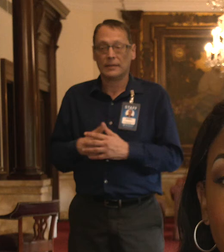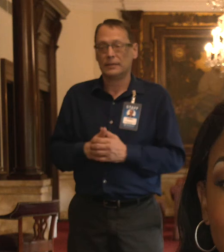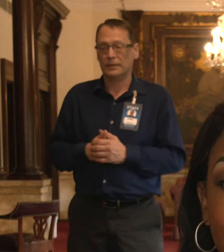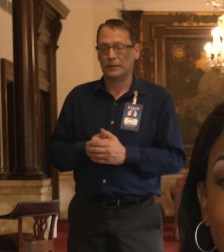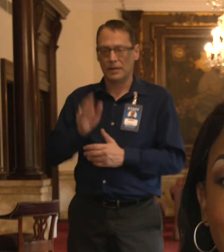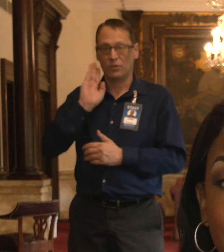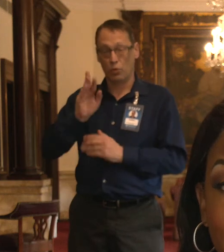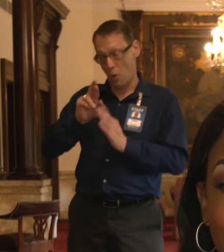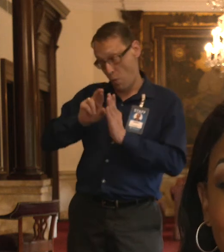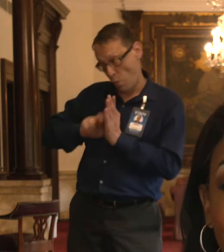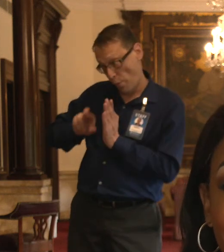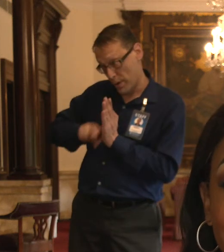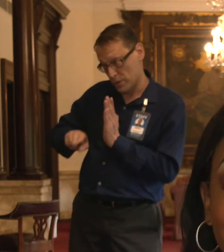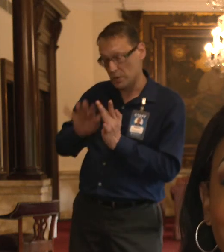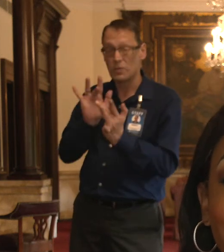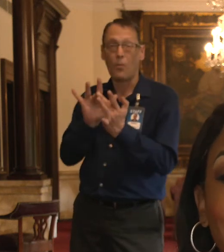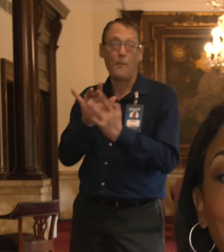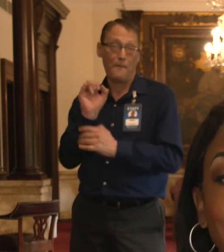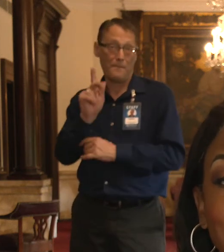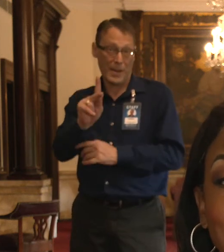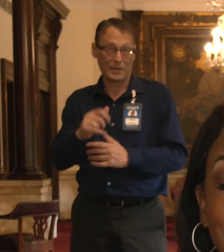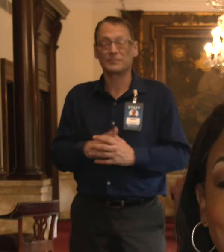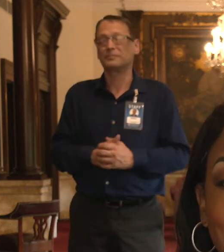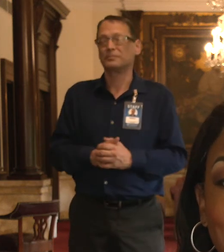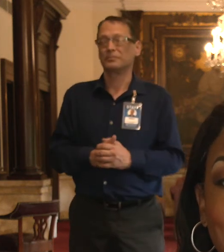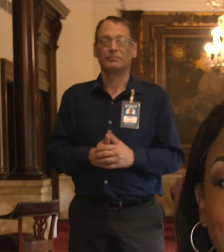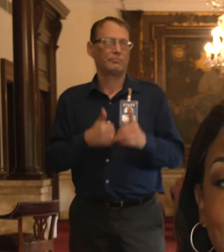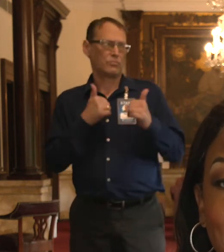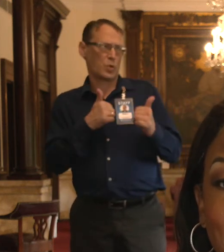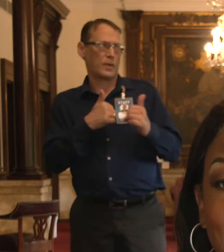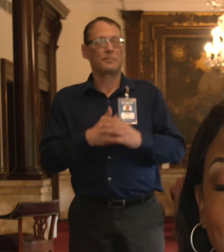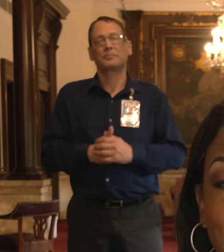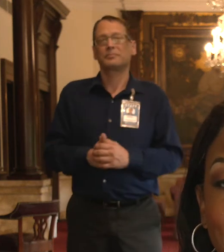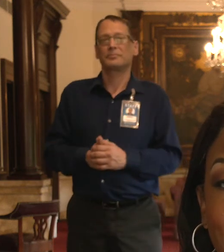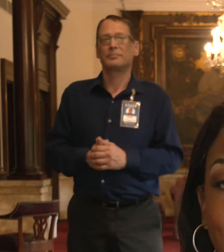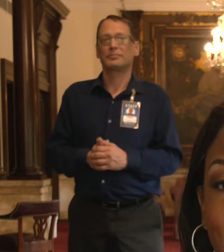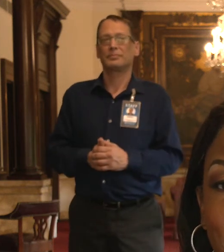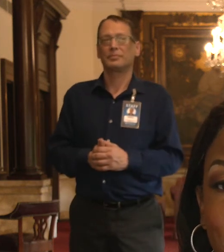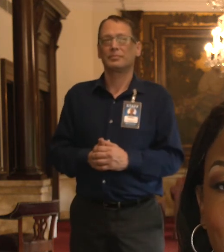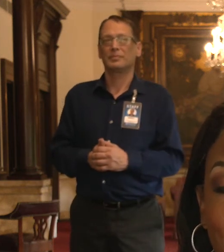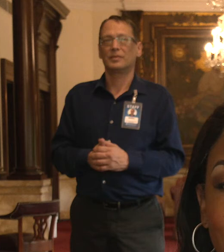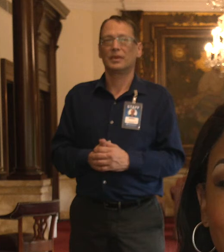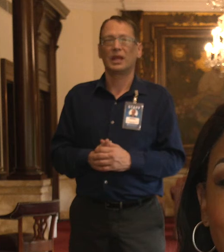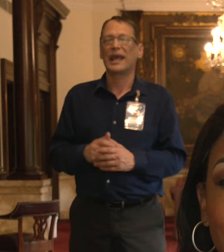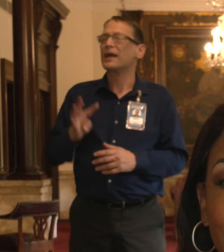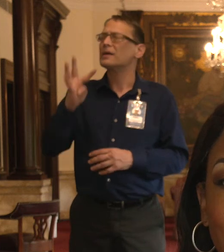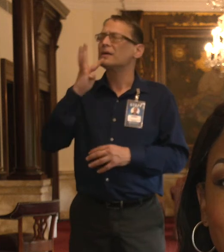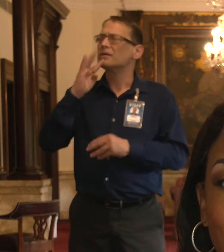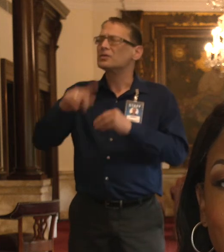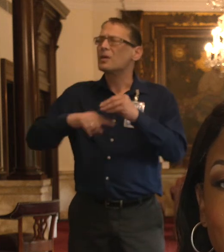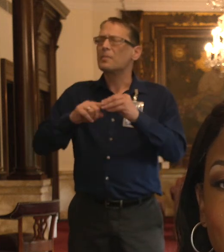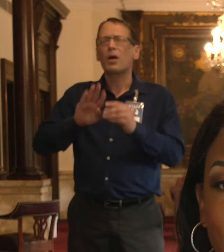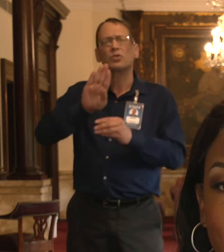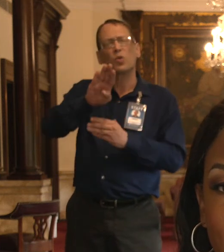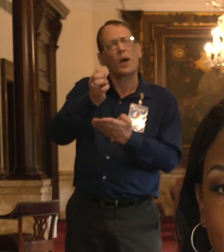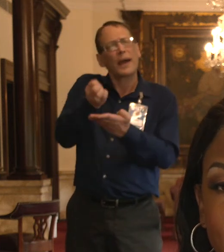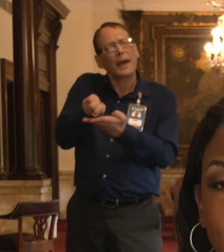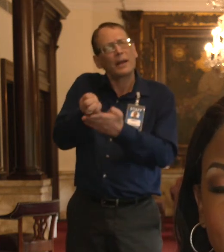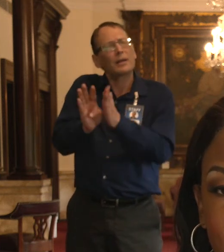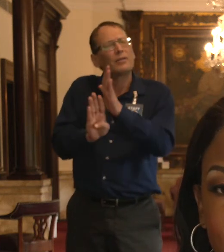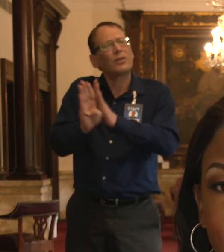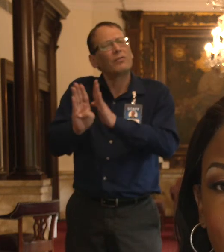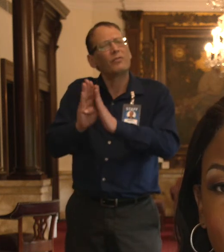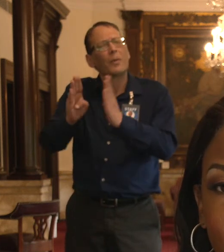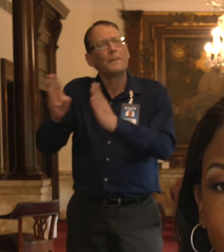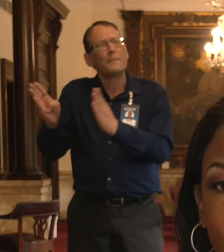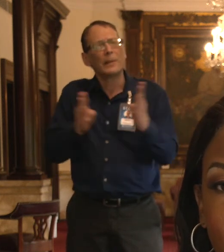do some research and get back to you. Great. And then talk a little bit more about your economic development plans,